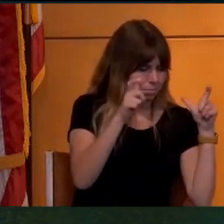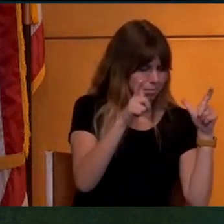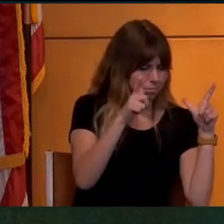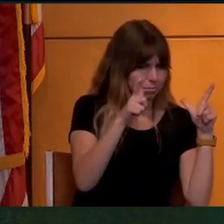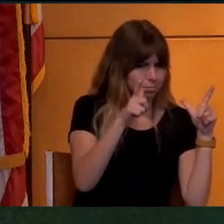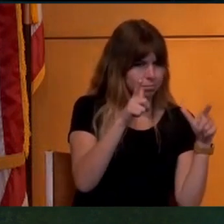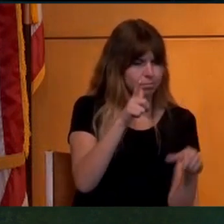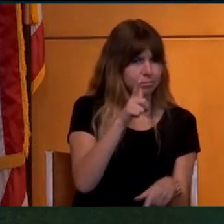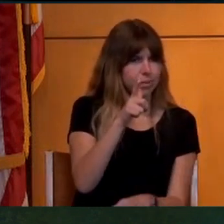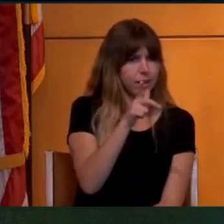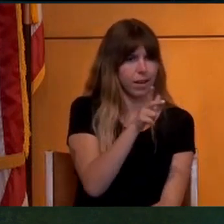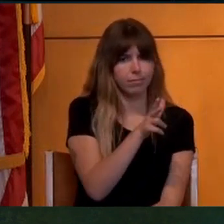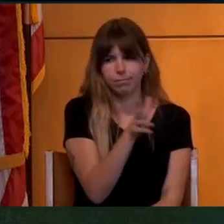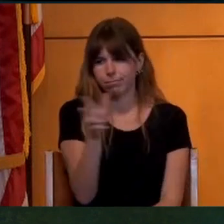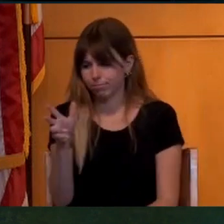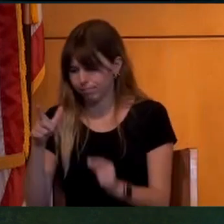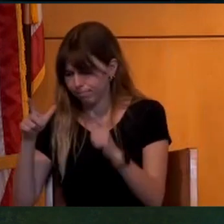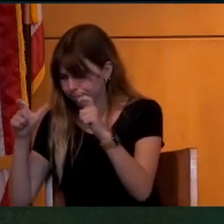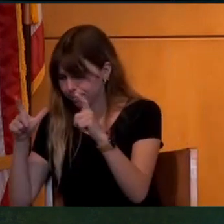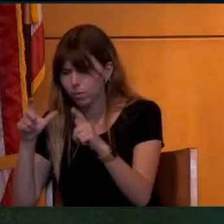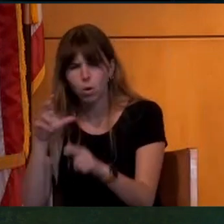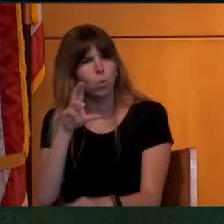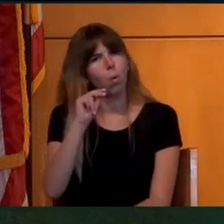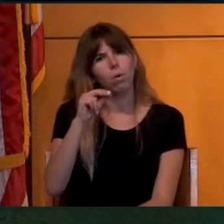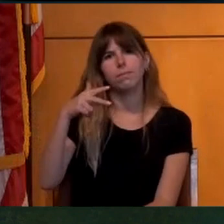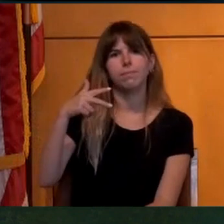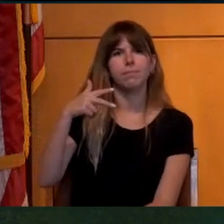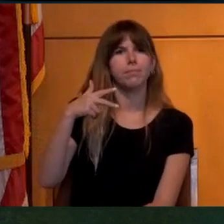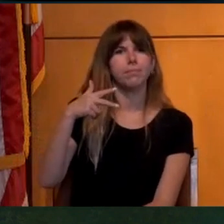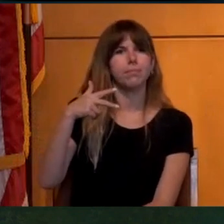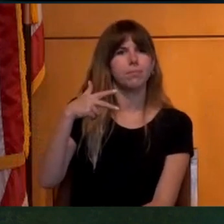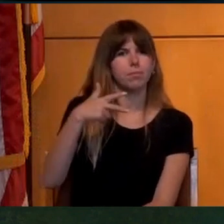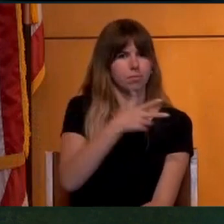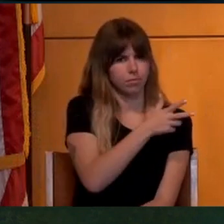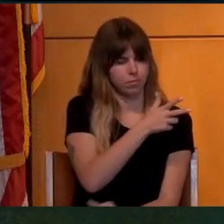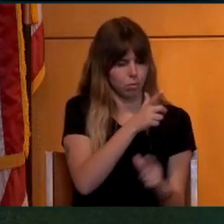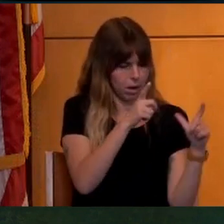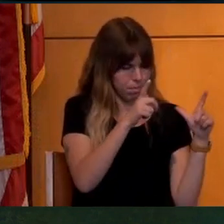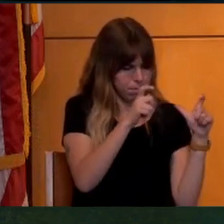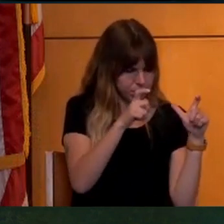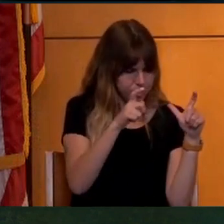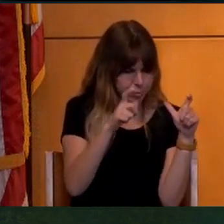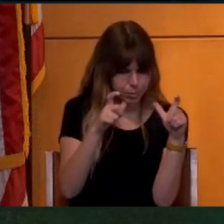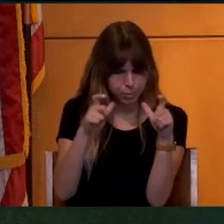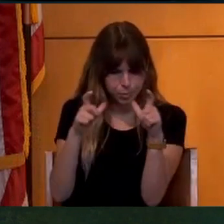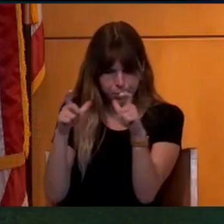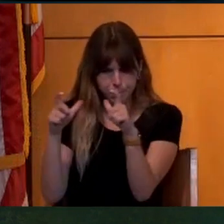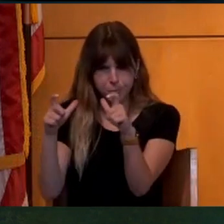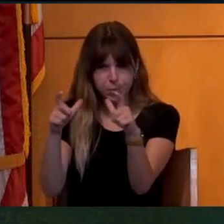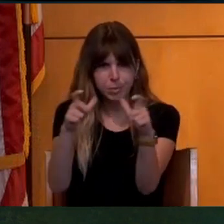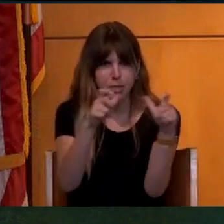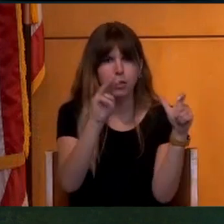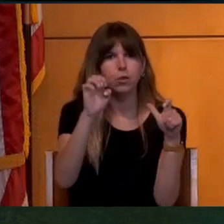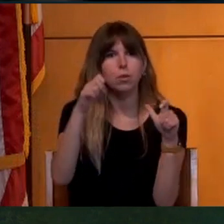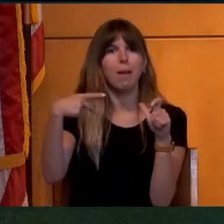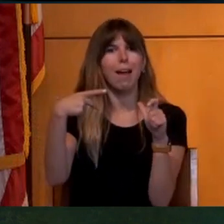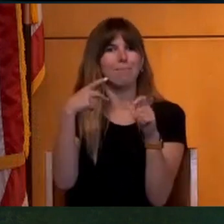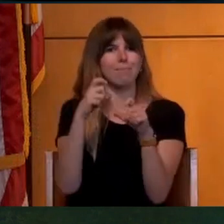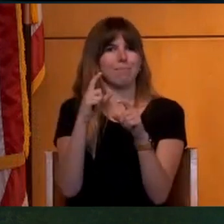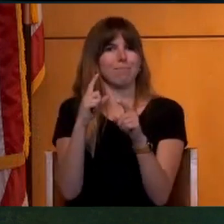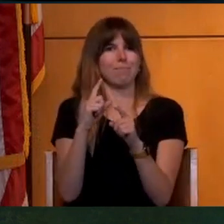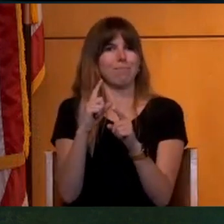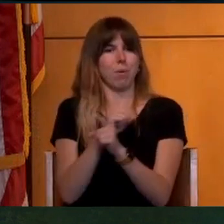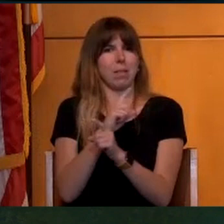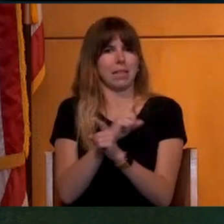necessary coverage in an area so we have confidence we've actually mapped the area properly. We have to measure across scales of tens to hundreds